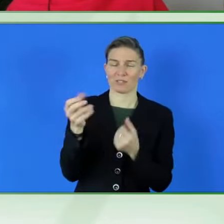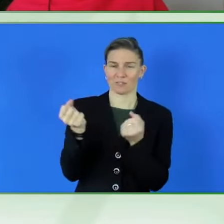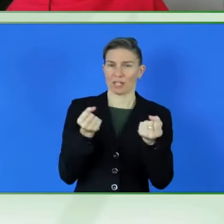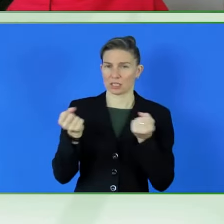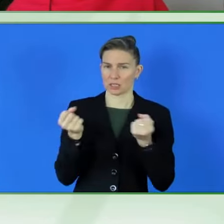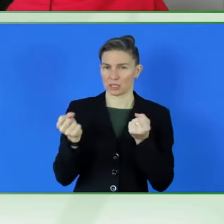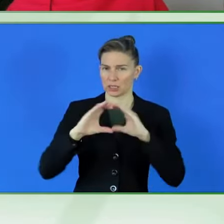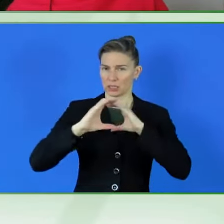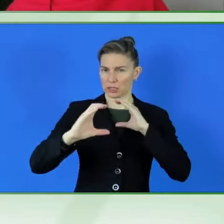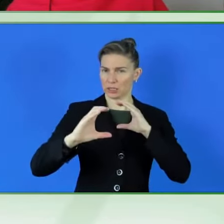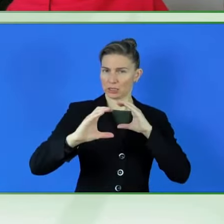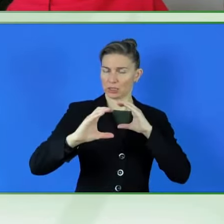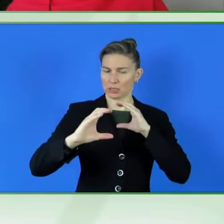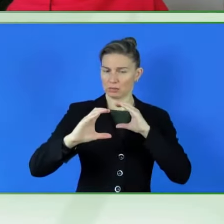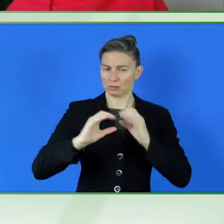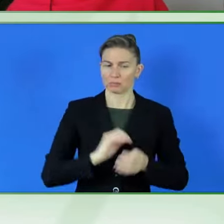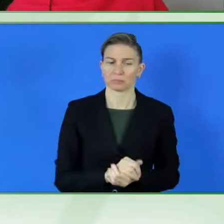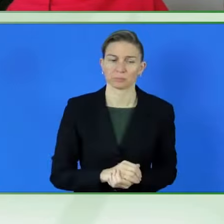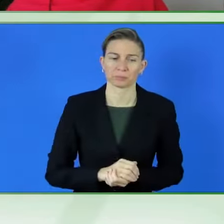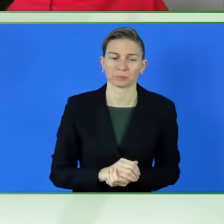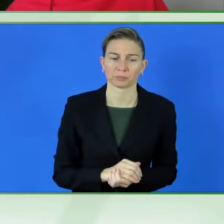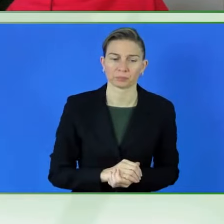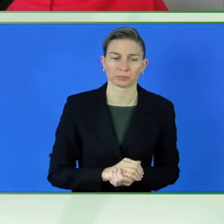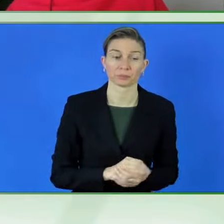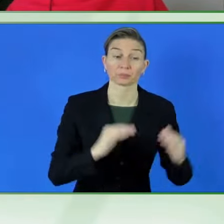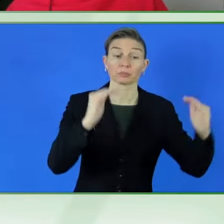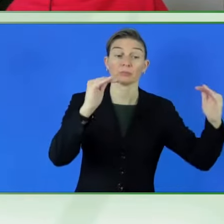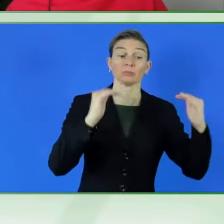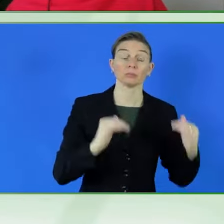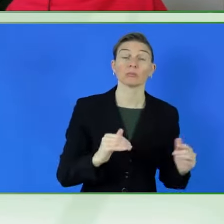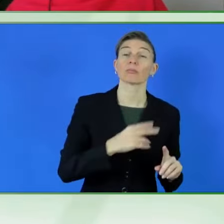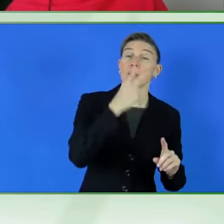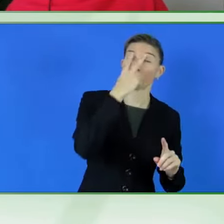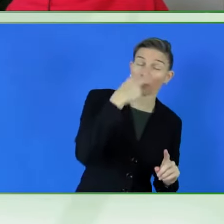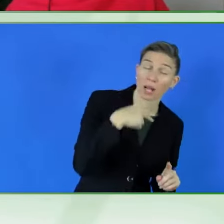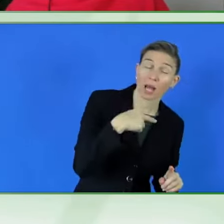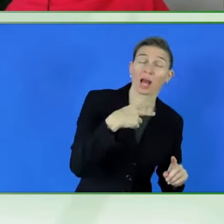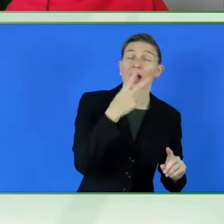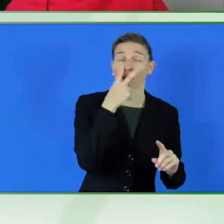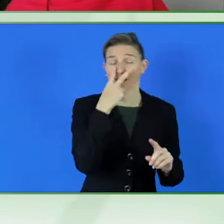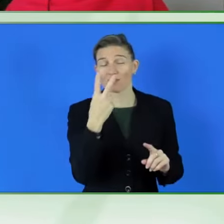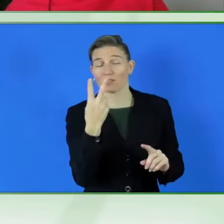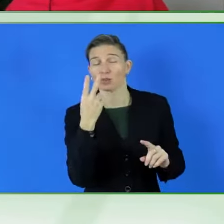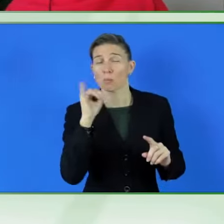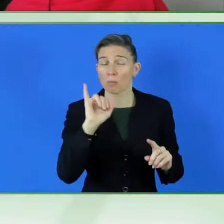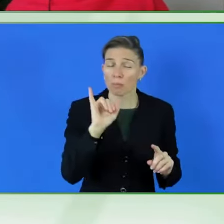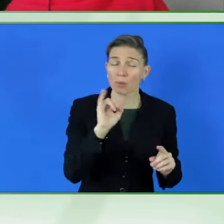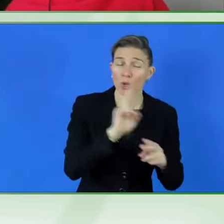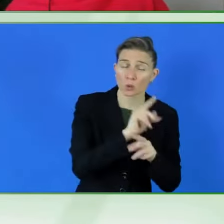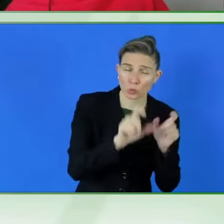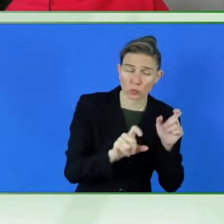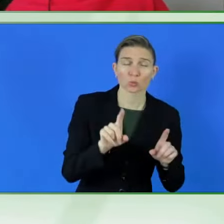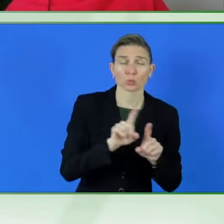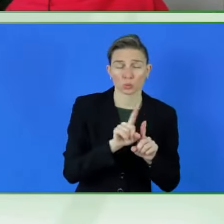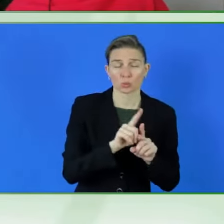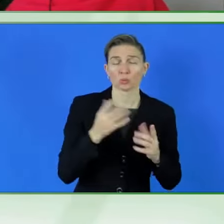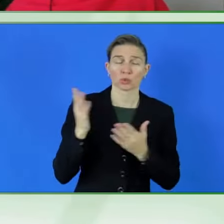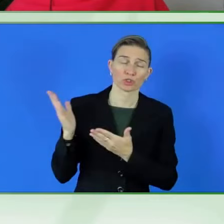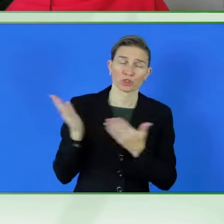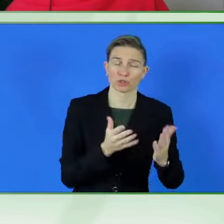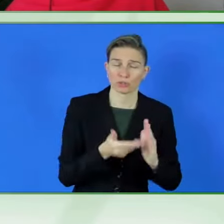additional support for blind and visually impaired users, to integrate new